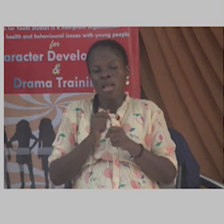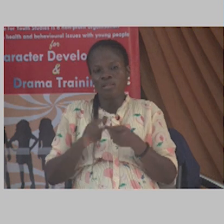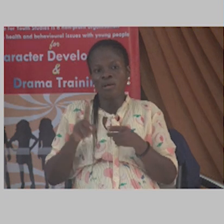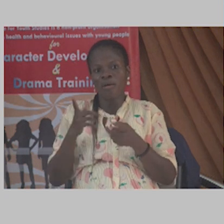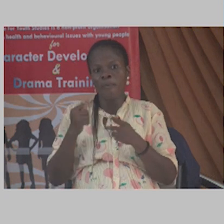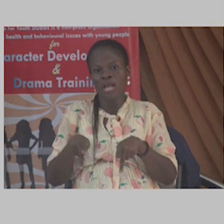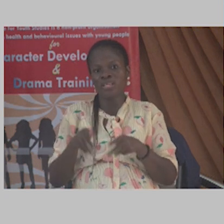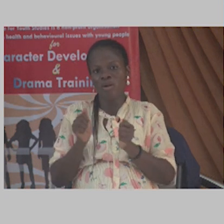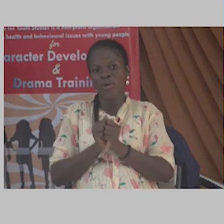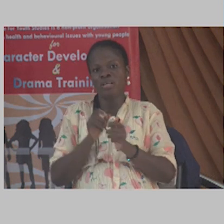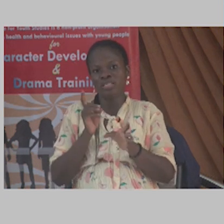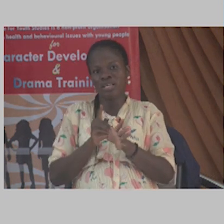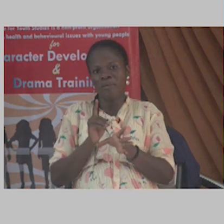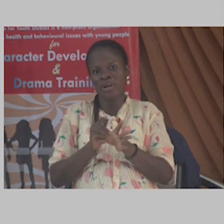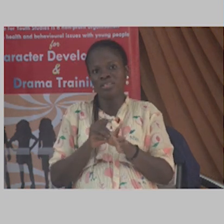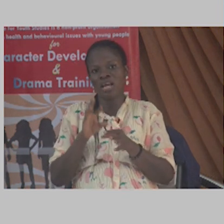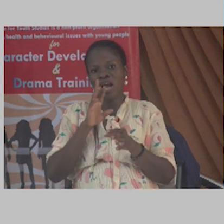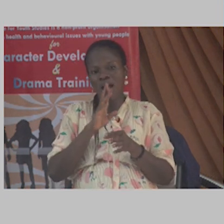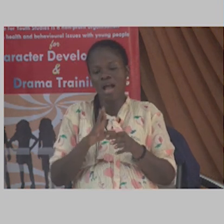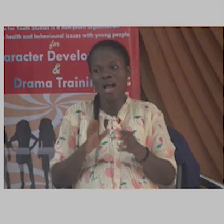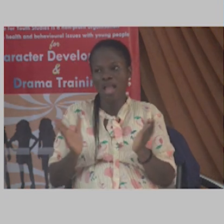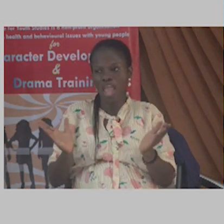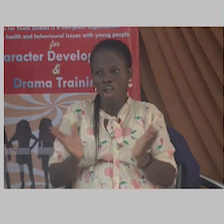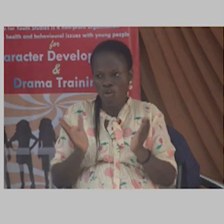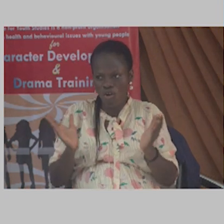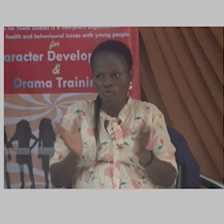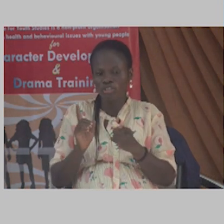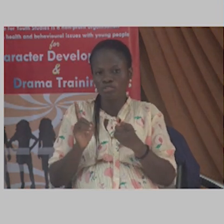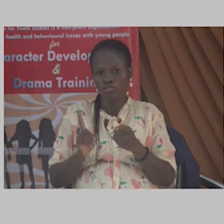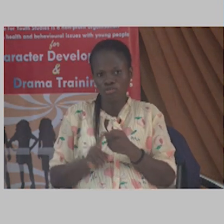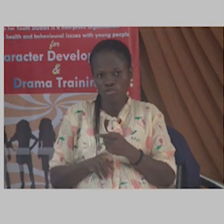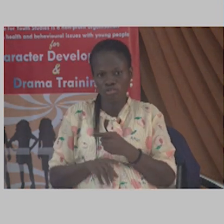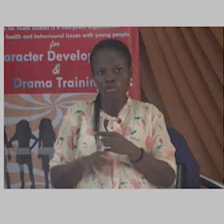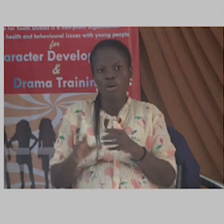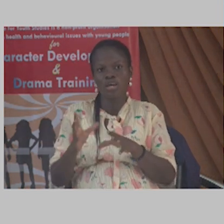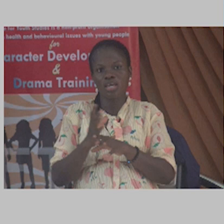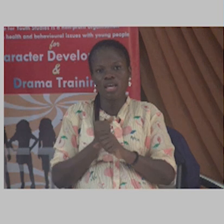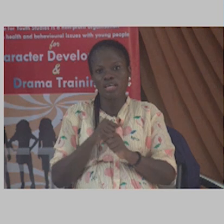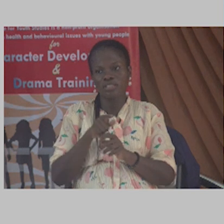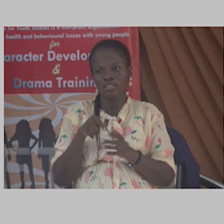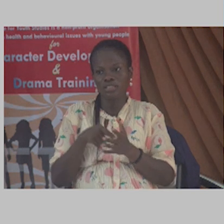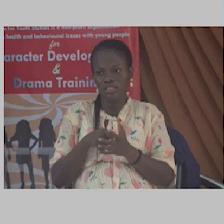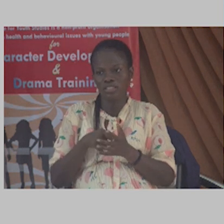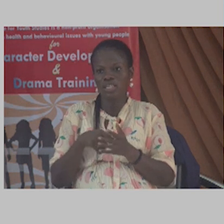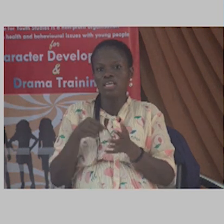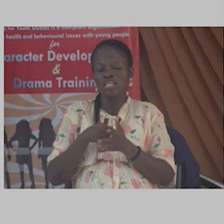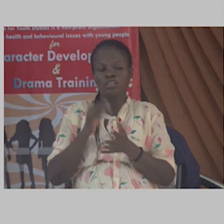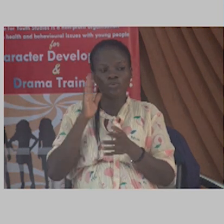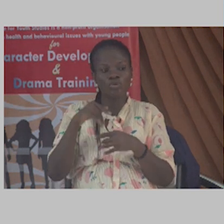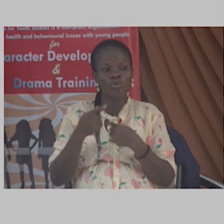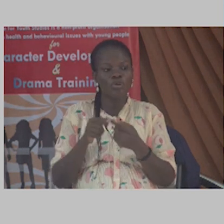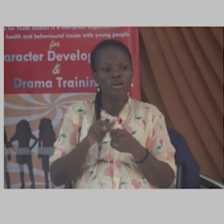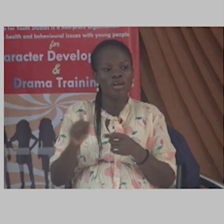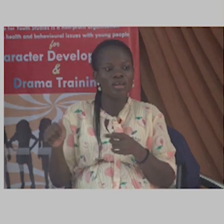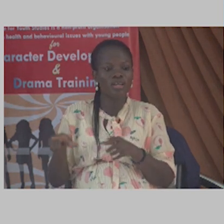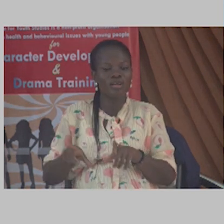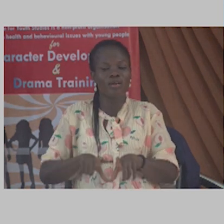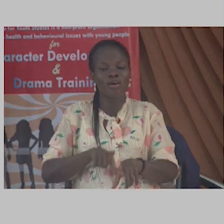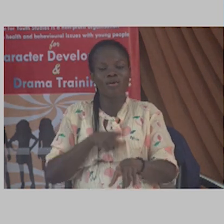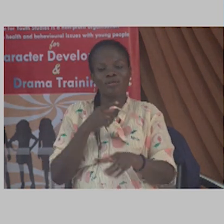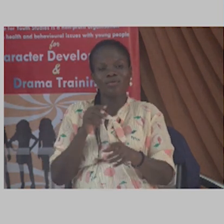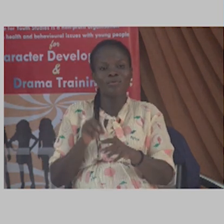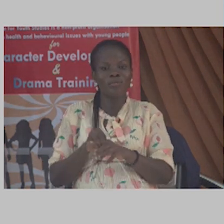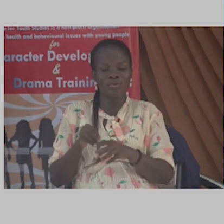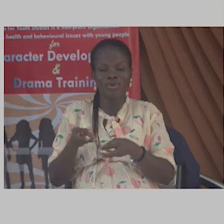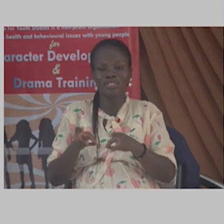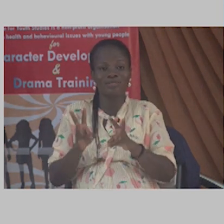disabilities are encouraged to apply for this. It will go a long way as well. And then how do